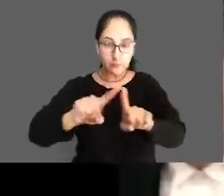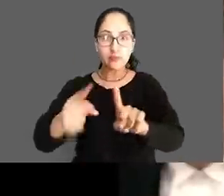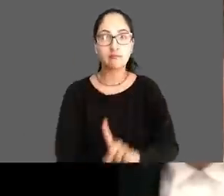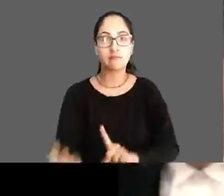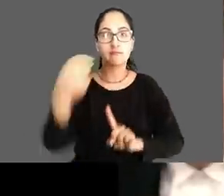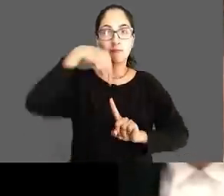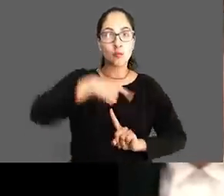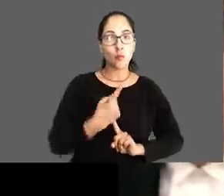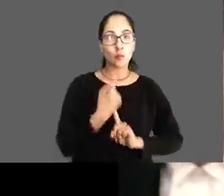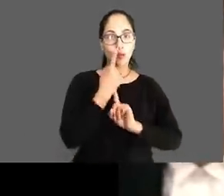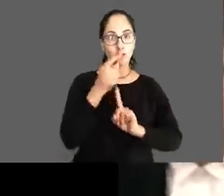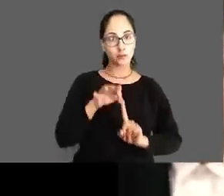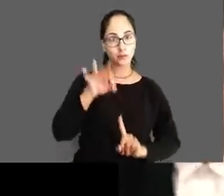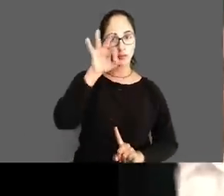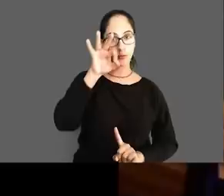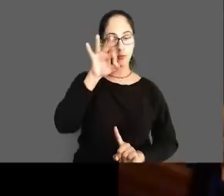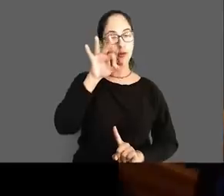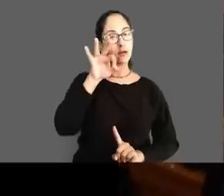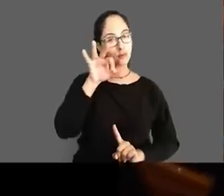soul. Thank you.